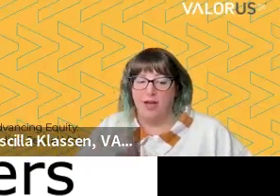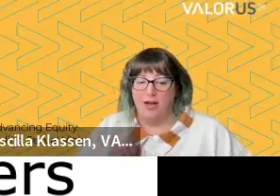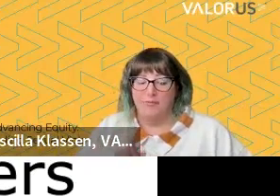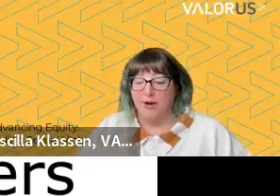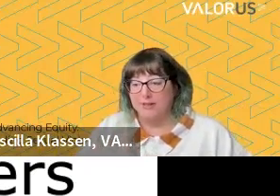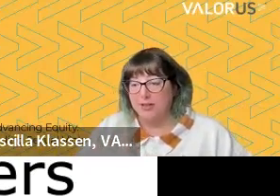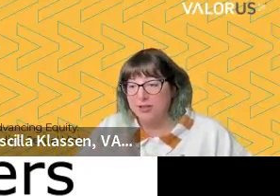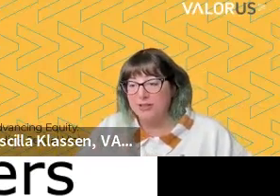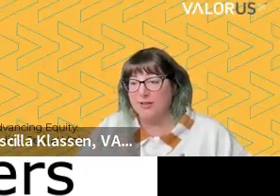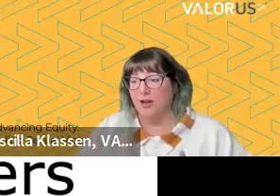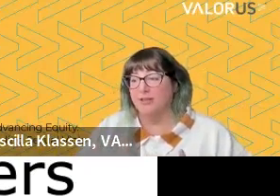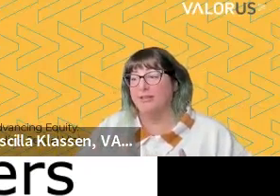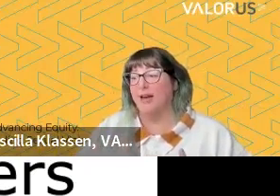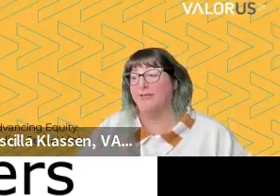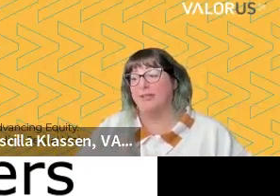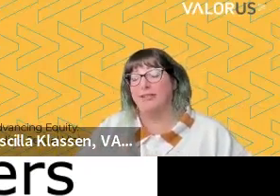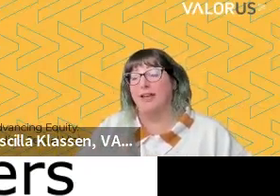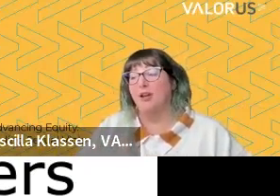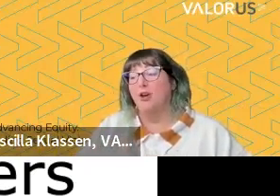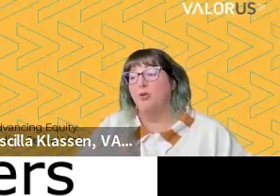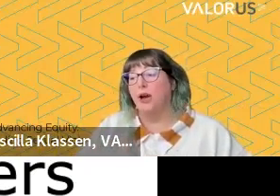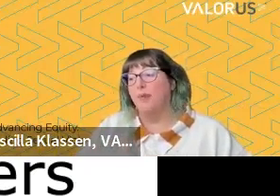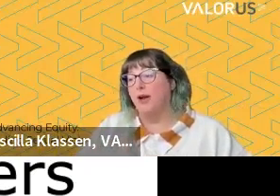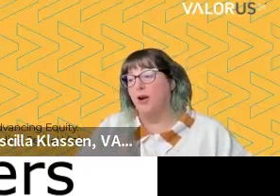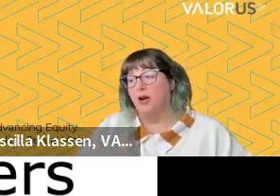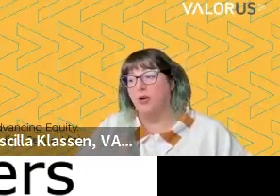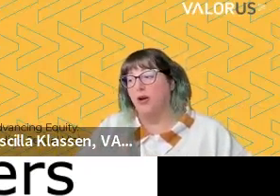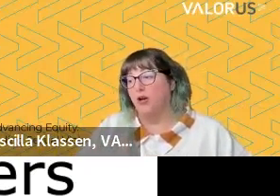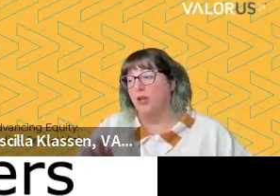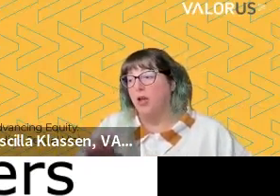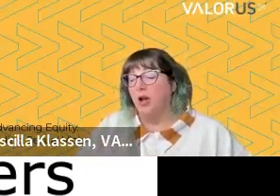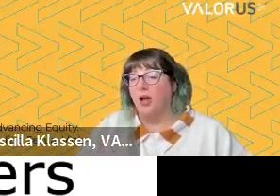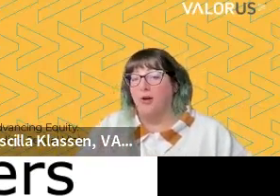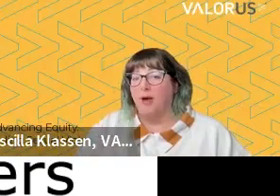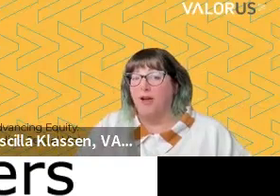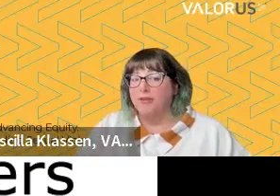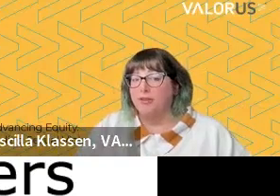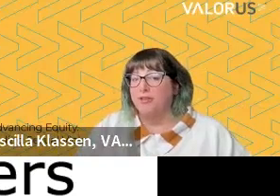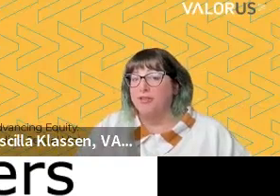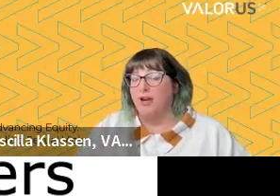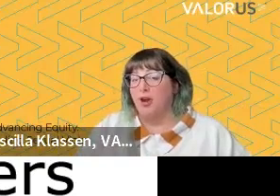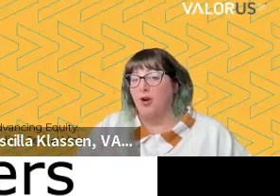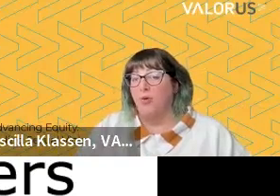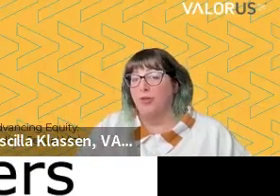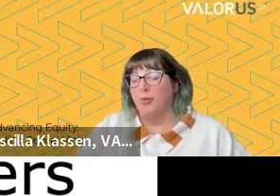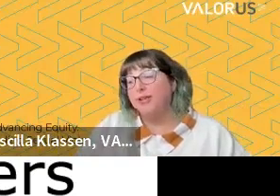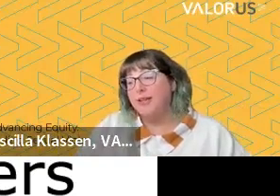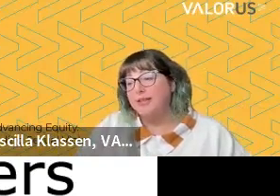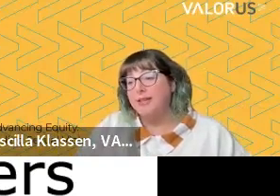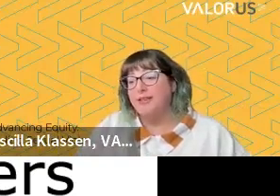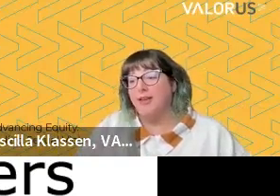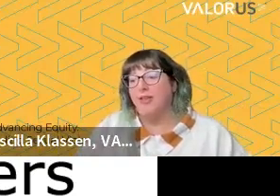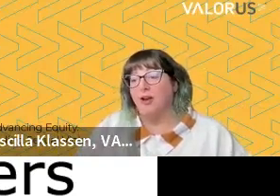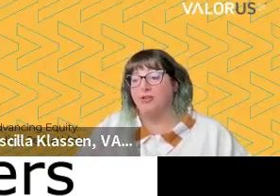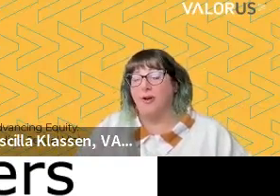have forensic nurses on staff on site who come out on call, officers that know what the